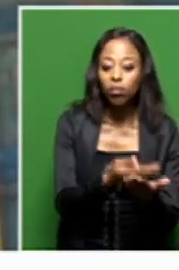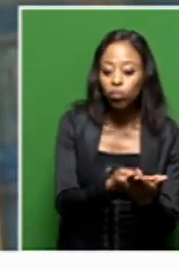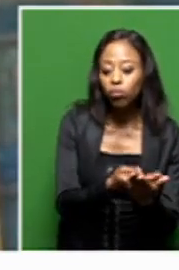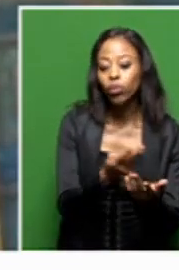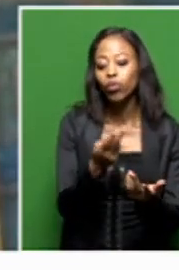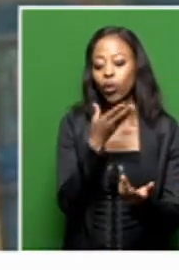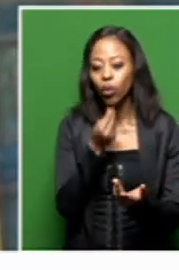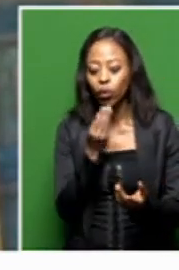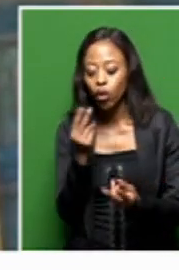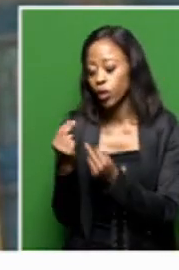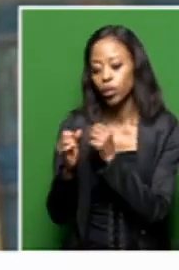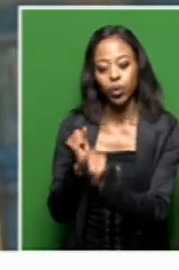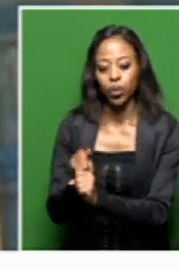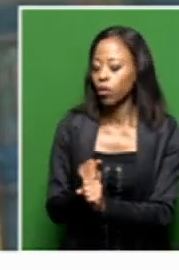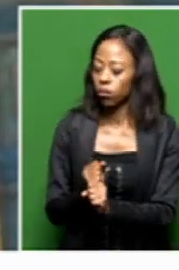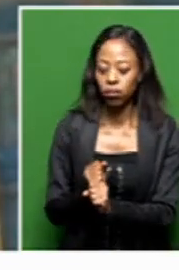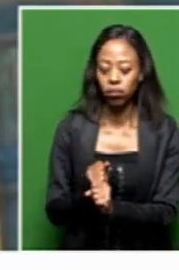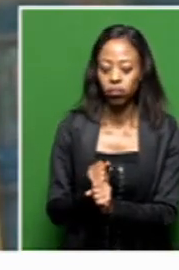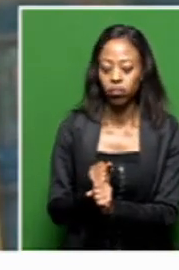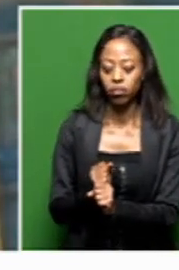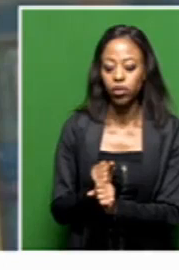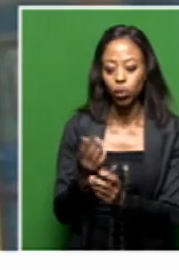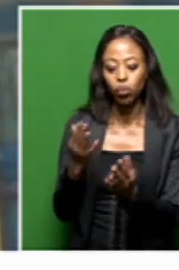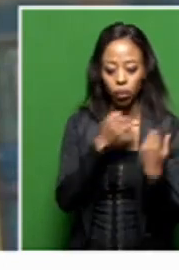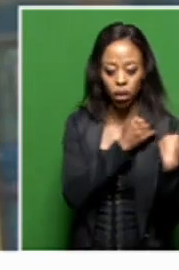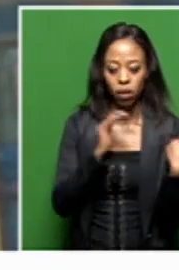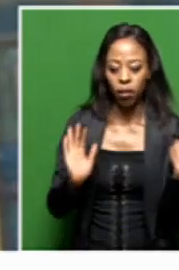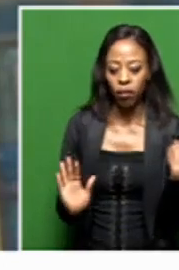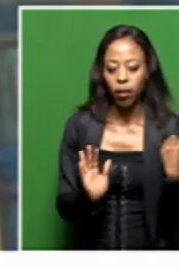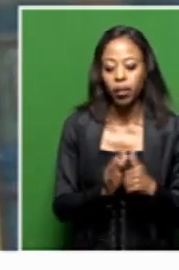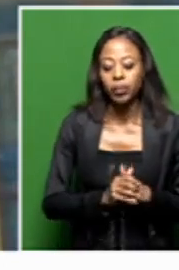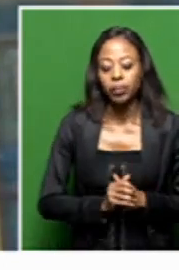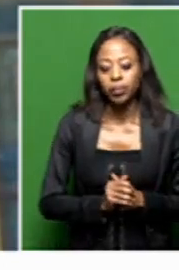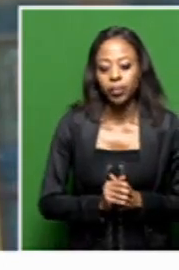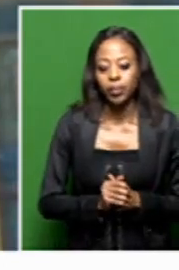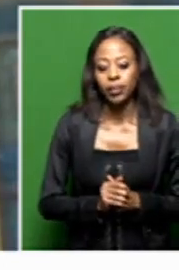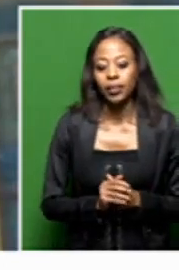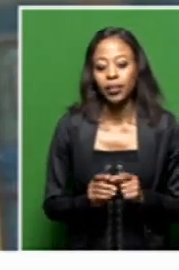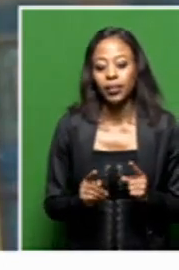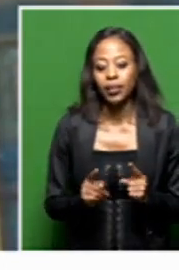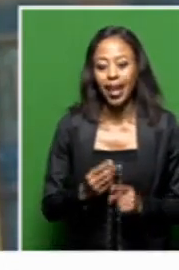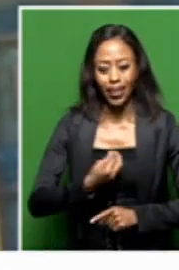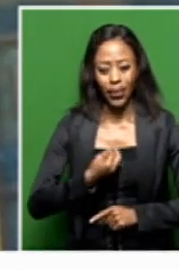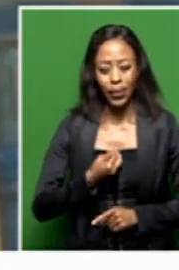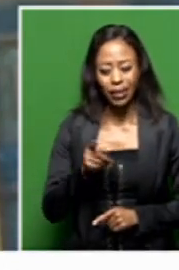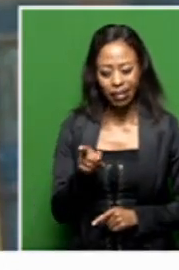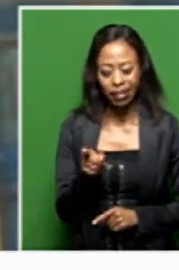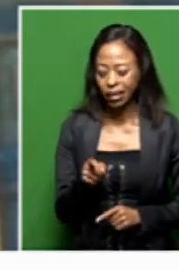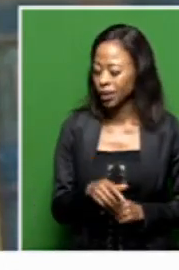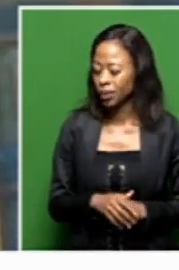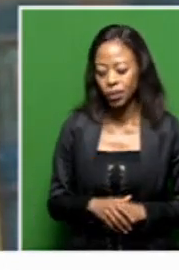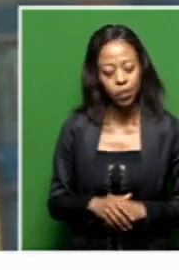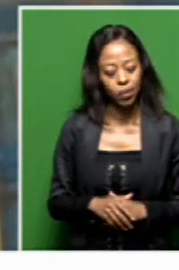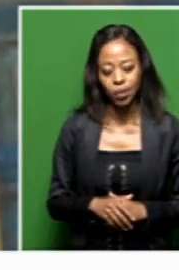system, and less people are likely to die as a result of that. So it's a little bit patchy. It's younger people who are not as